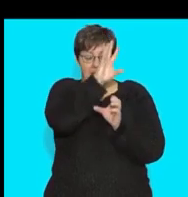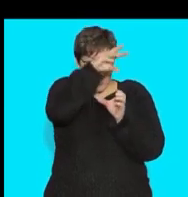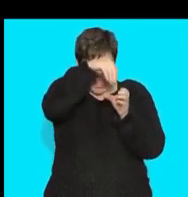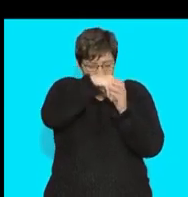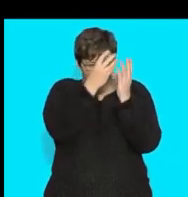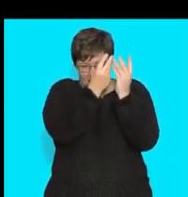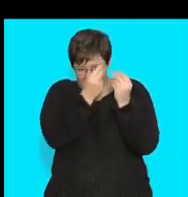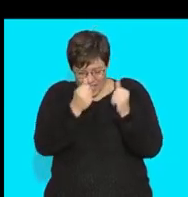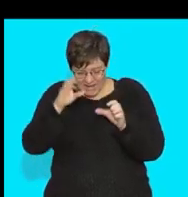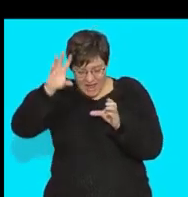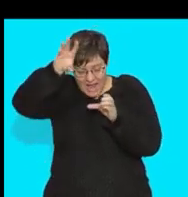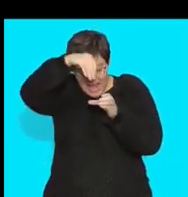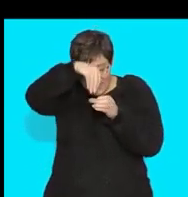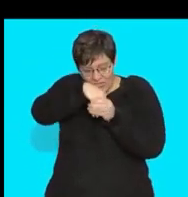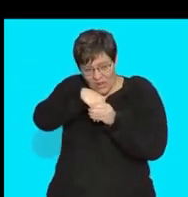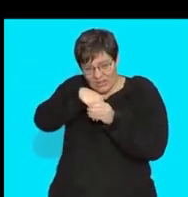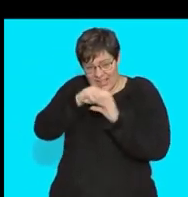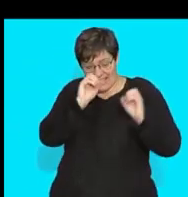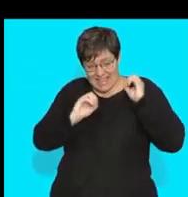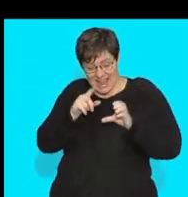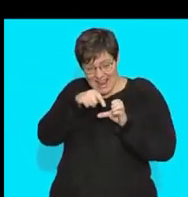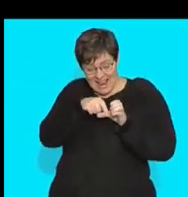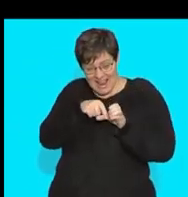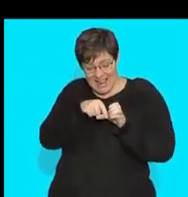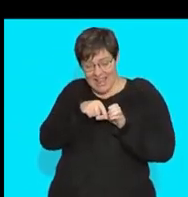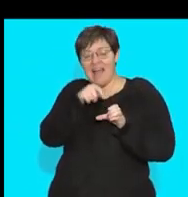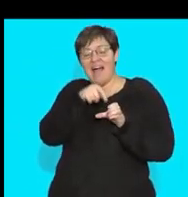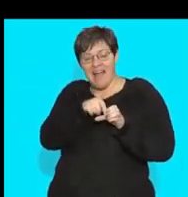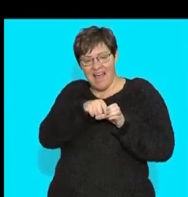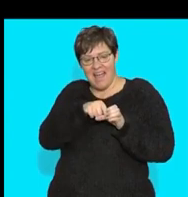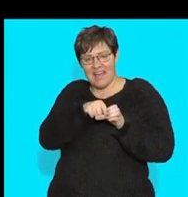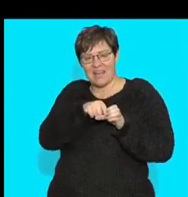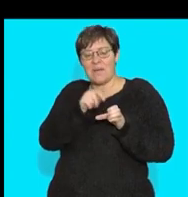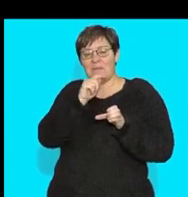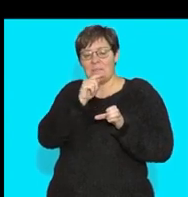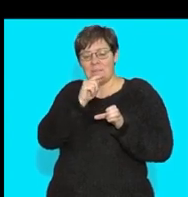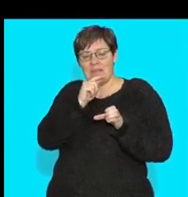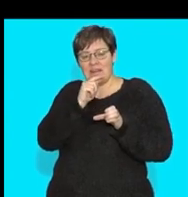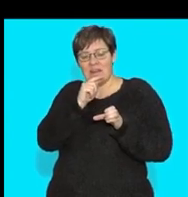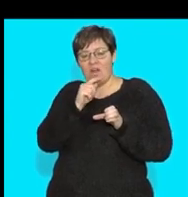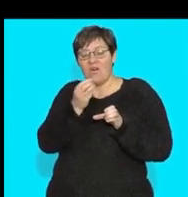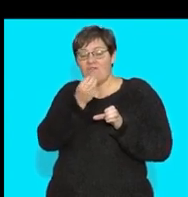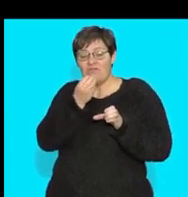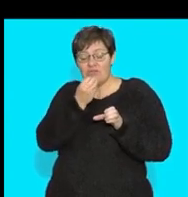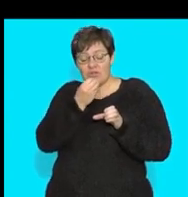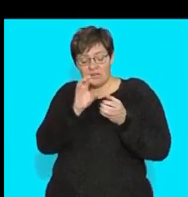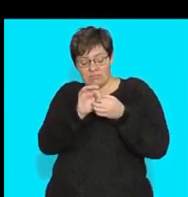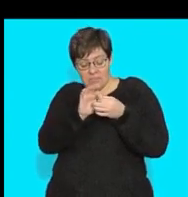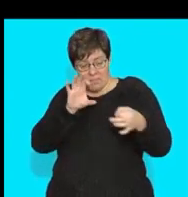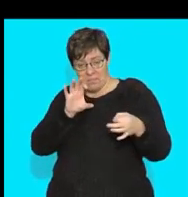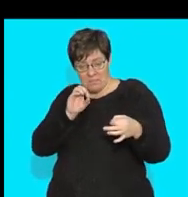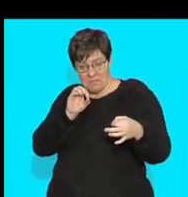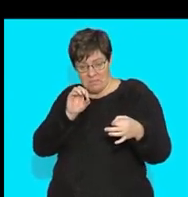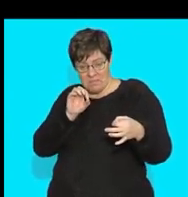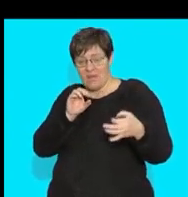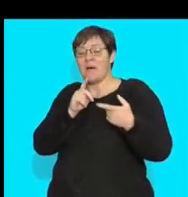into this little organelle in my cell, and I'm going to untrap the food, and I am going